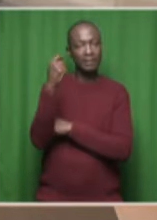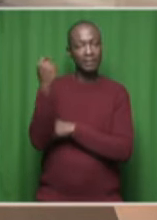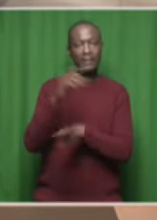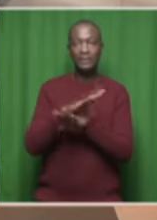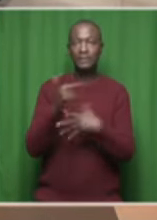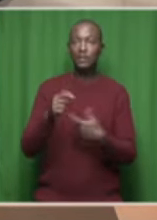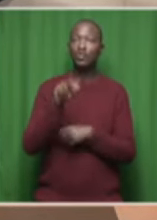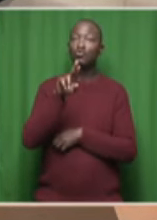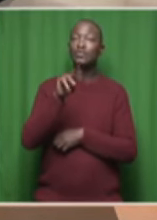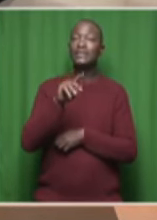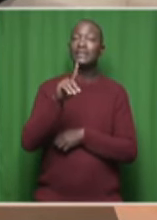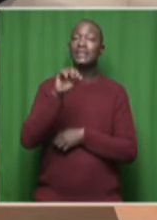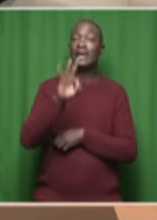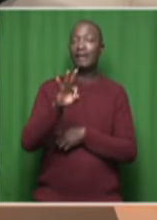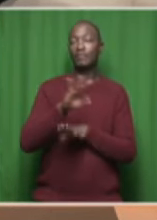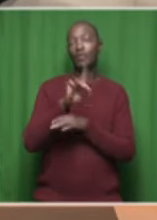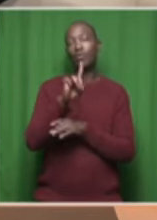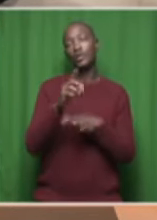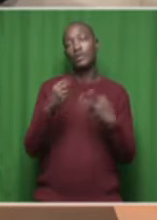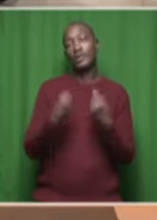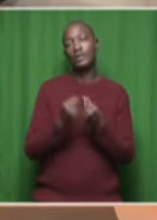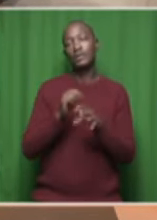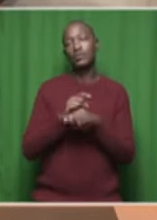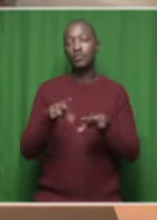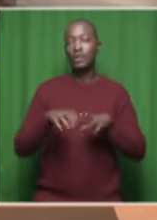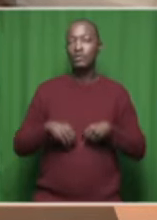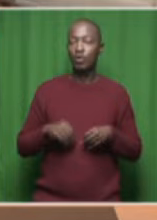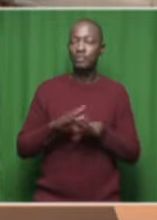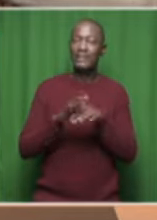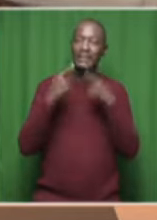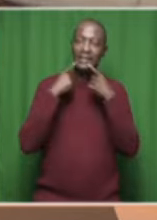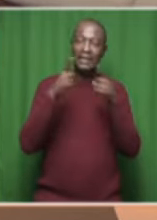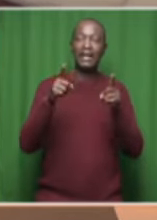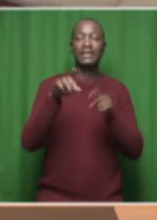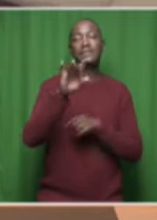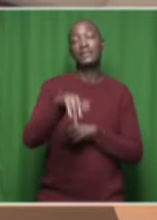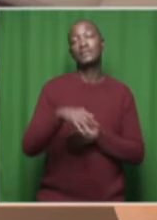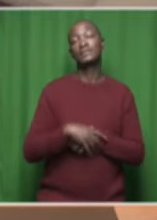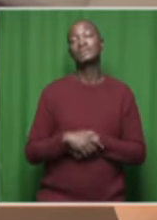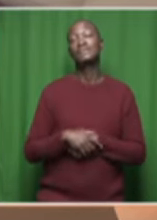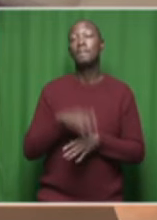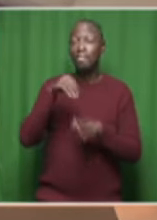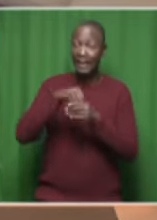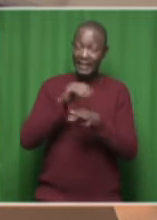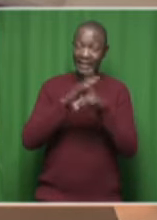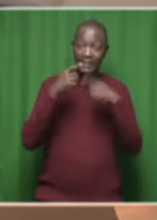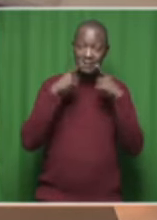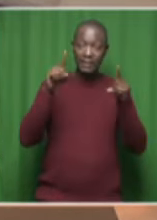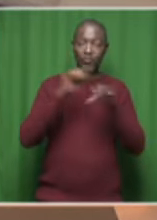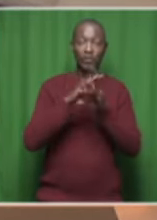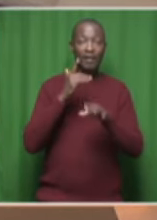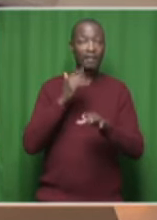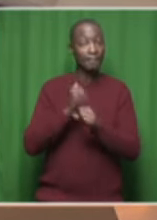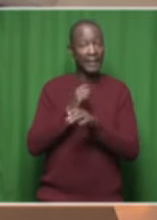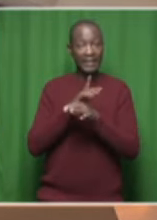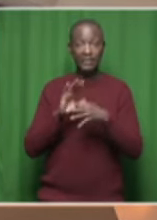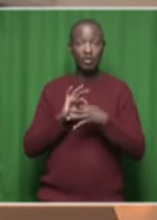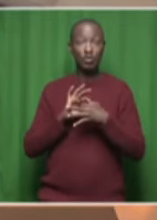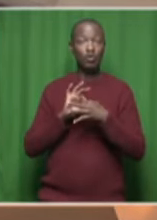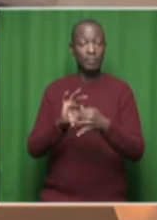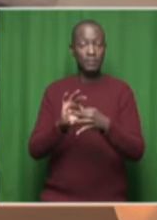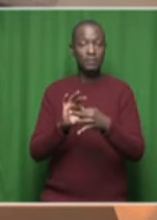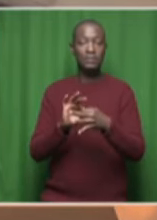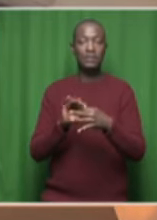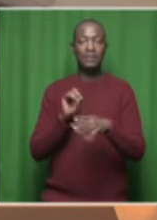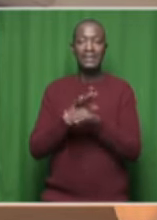UDF. And one of the things we did was to adopt a declaration there. In that declaration, we've made a commitment to active citizenry. Mm. It's